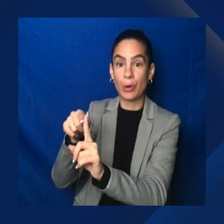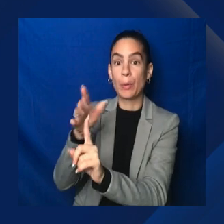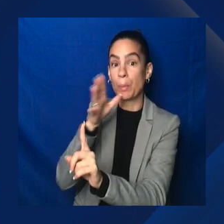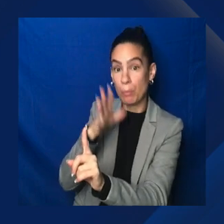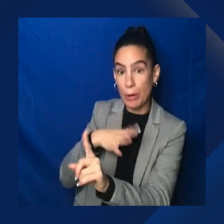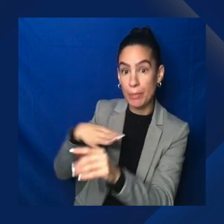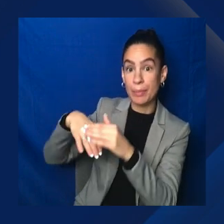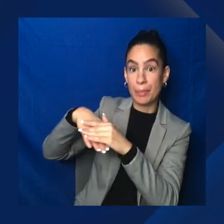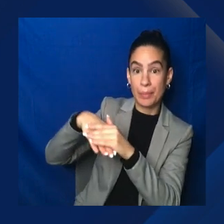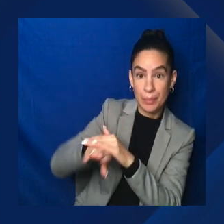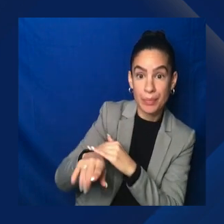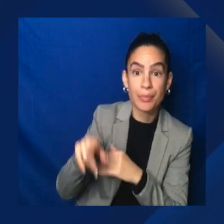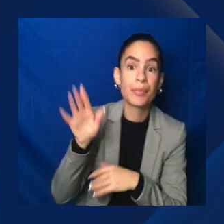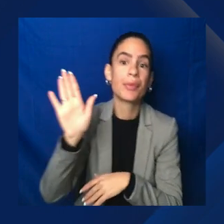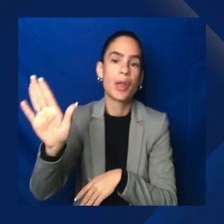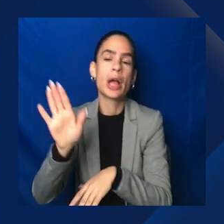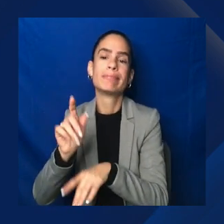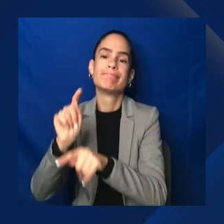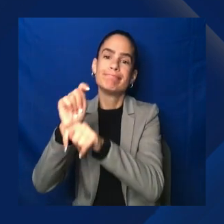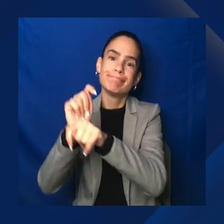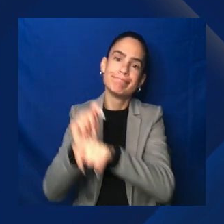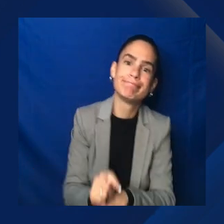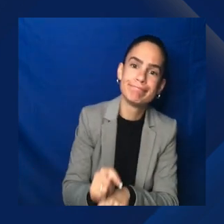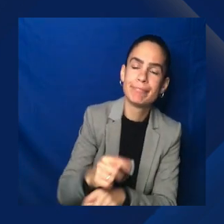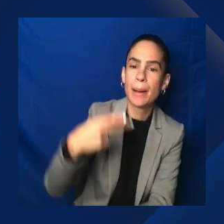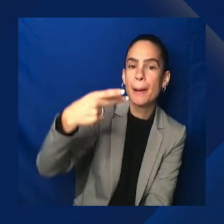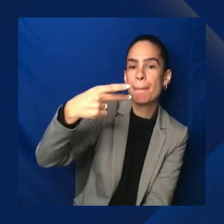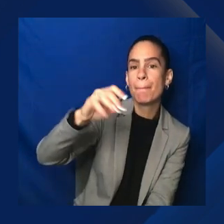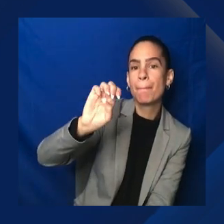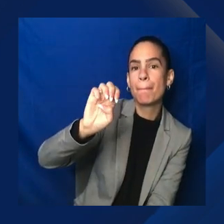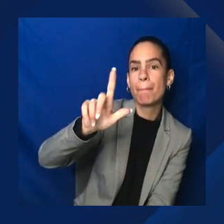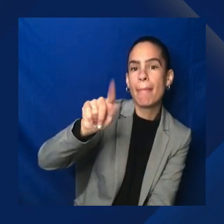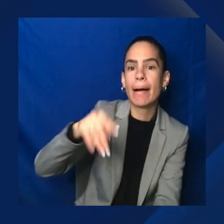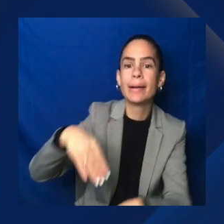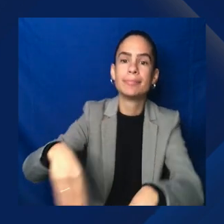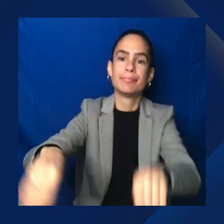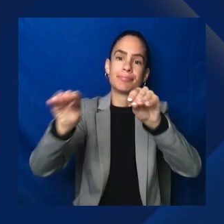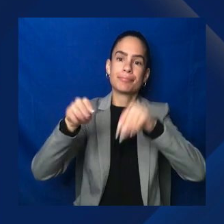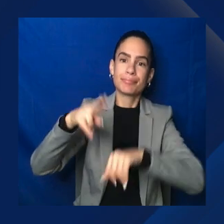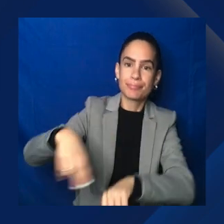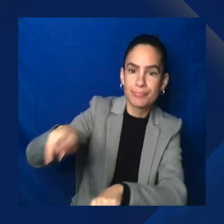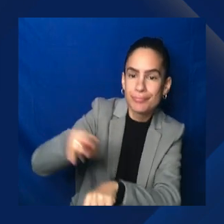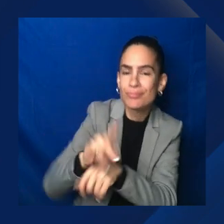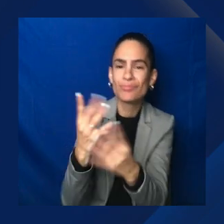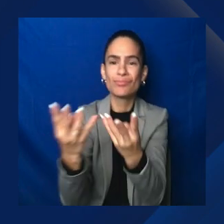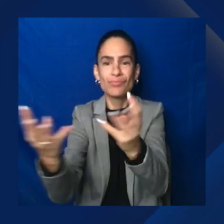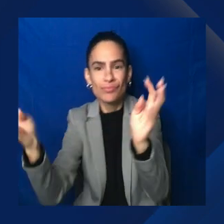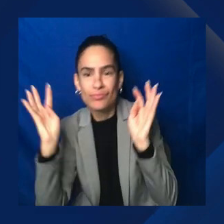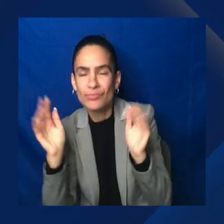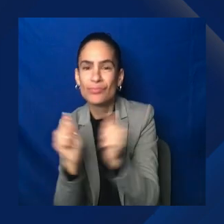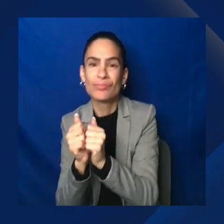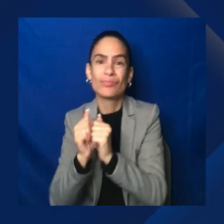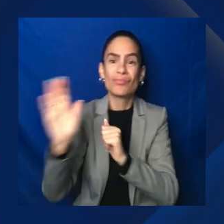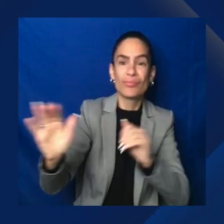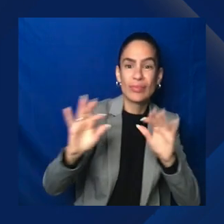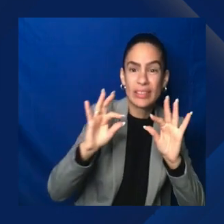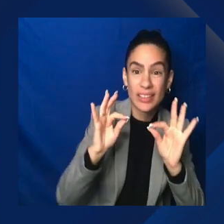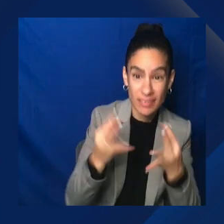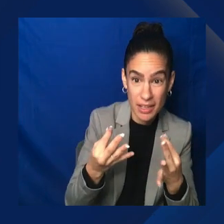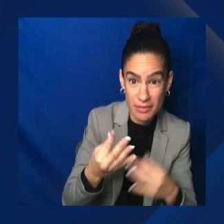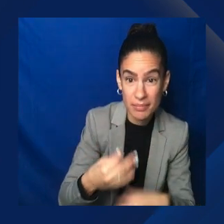wool pelt and was surrounded by her family and traditional doulas from the